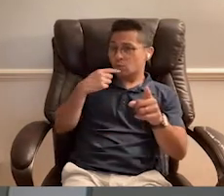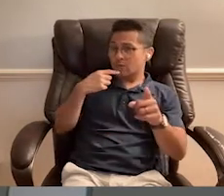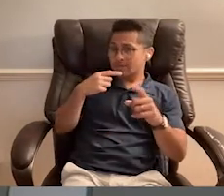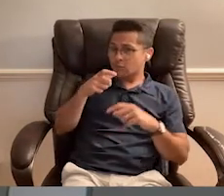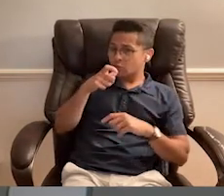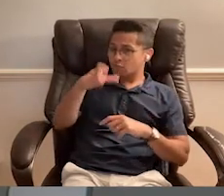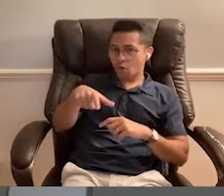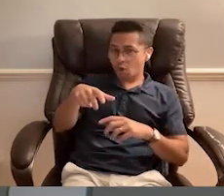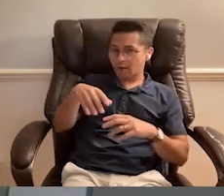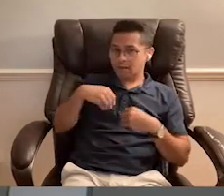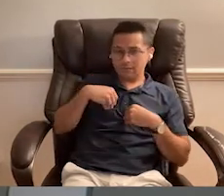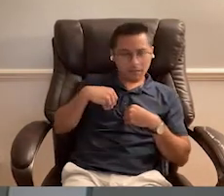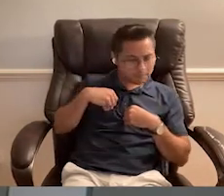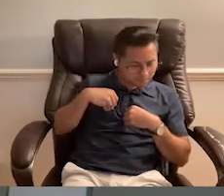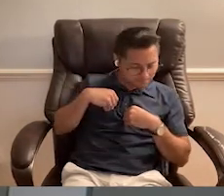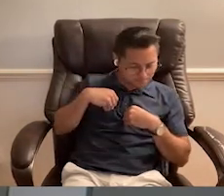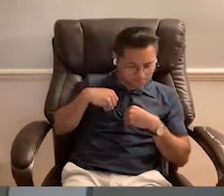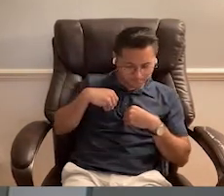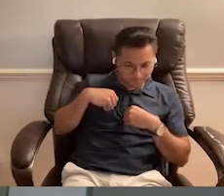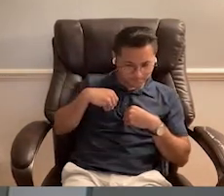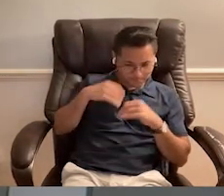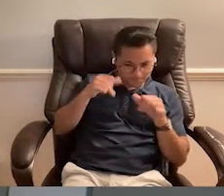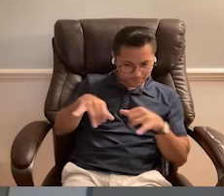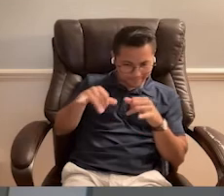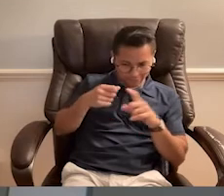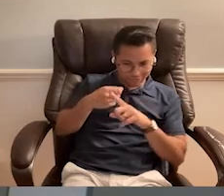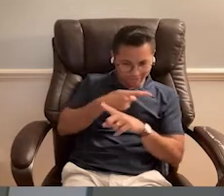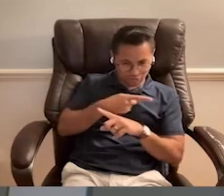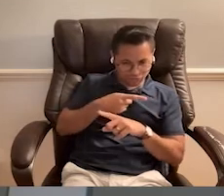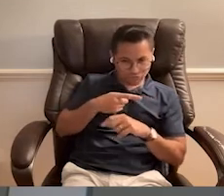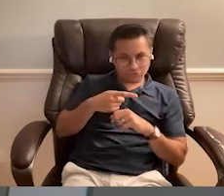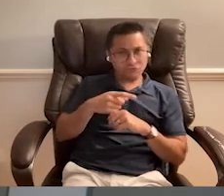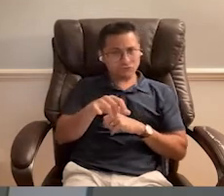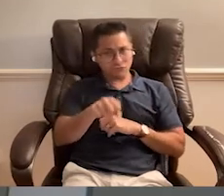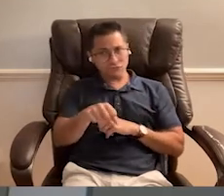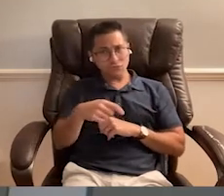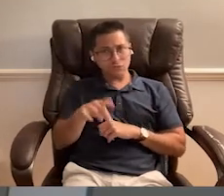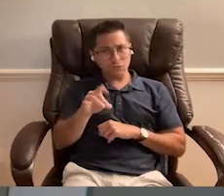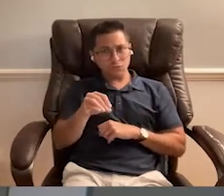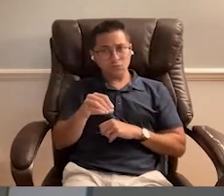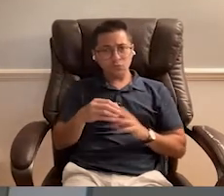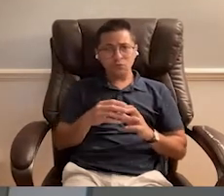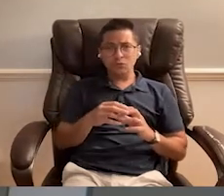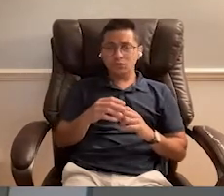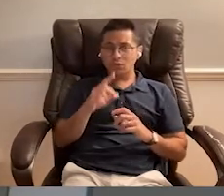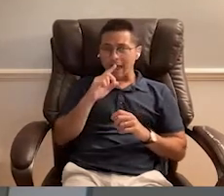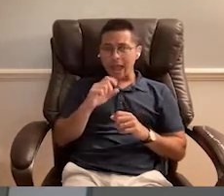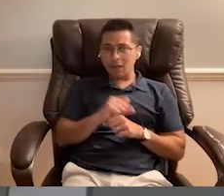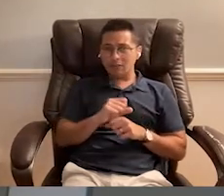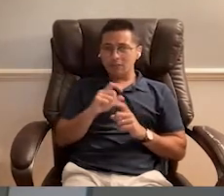everything. Yes, ma'am. I'm just piggybacking. So you're saying that you do not take into account standard deviation? Yes, we do.